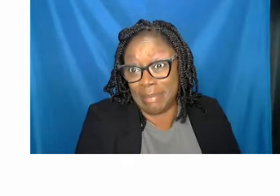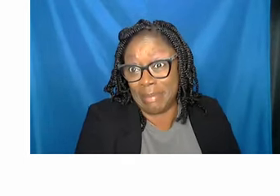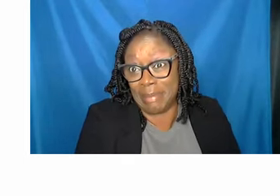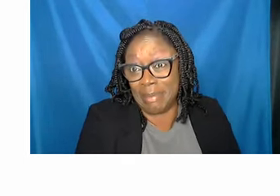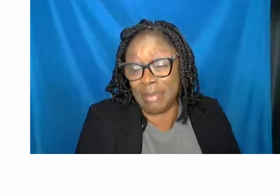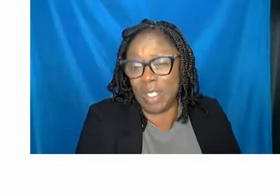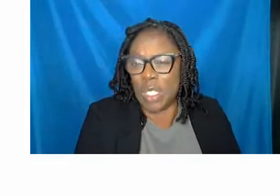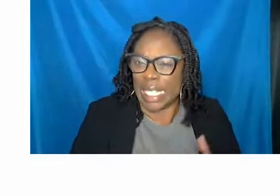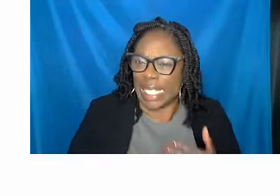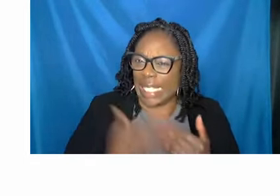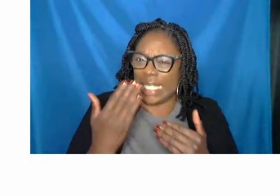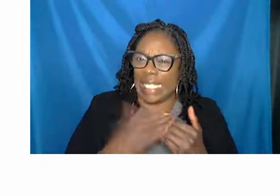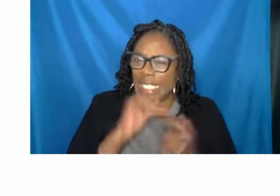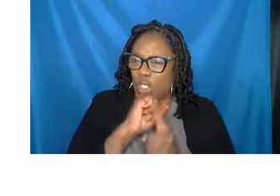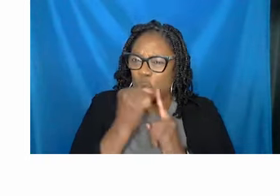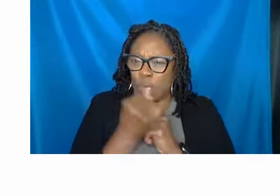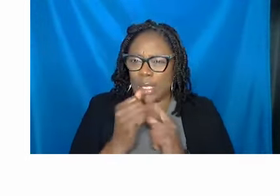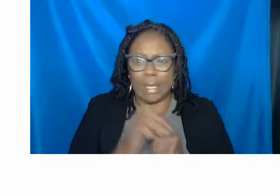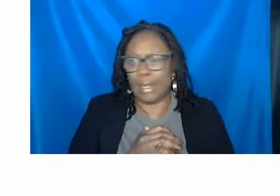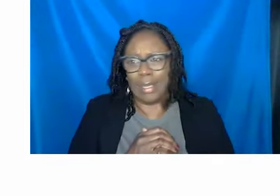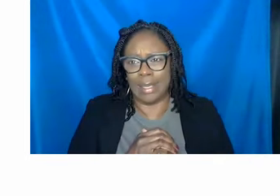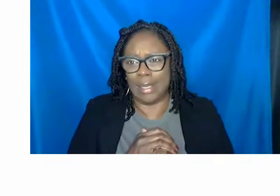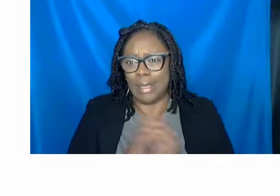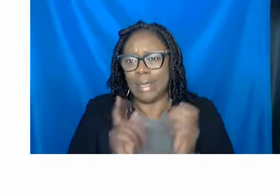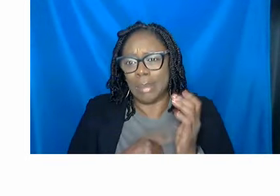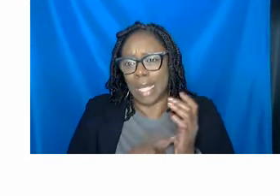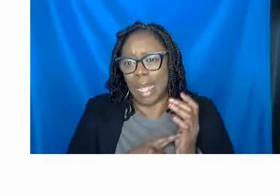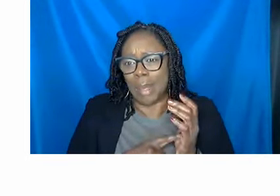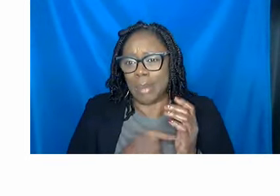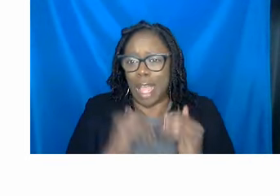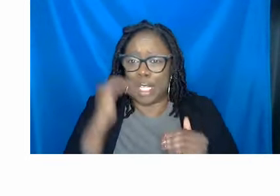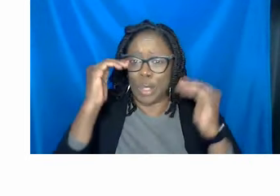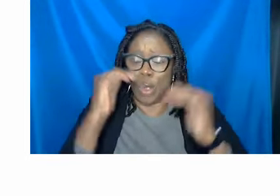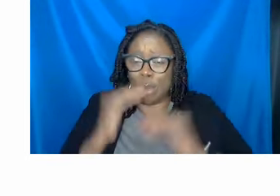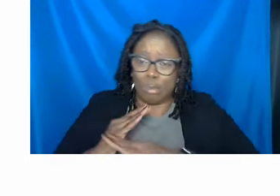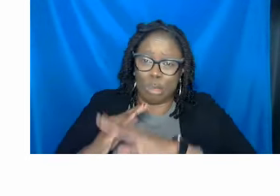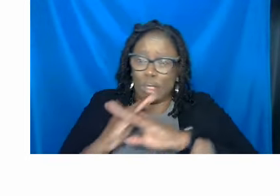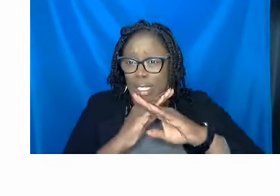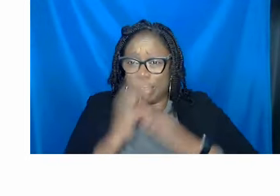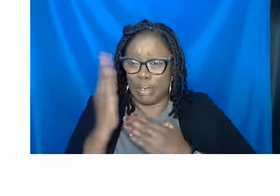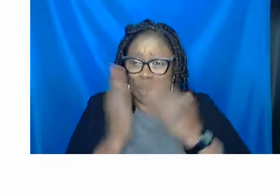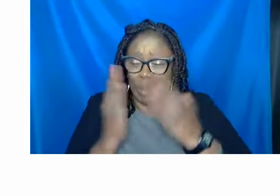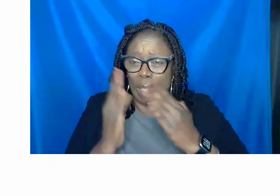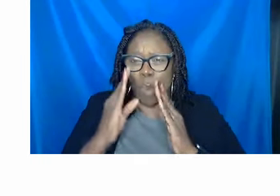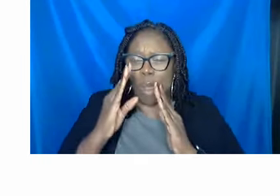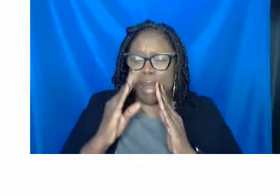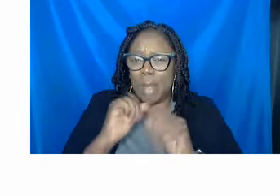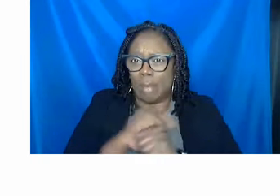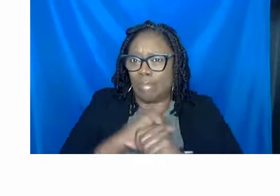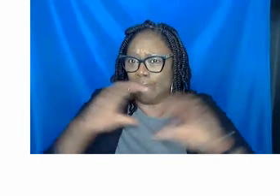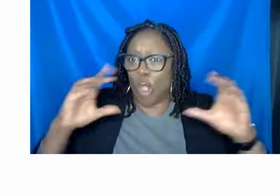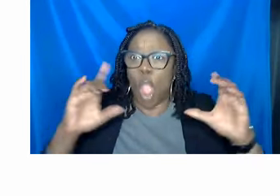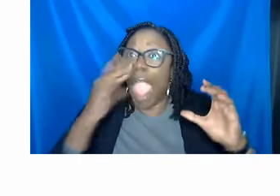think at various times we had adult protective services out there. You know, I don't want to paint a picture that this is all